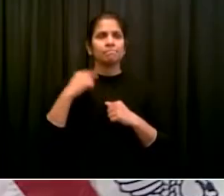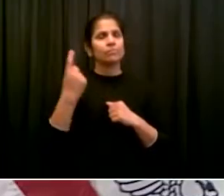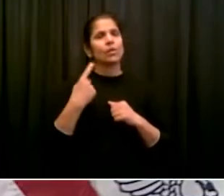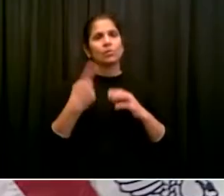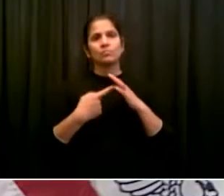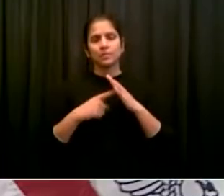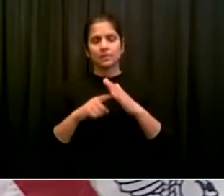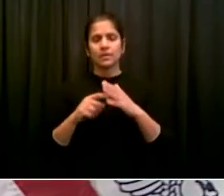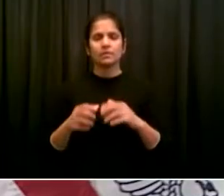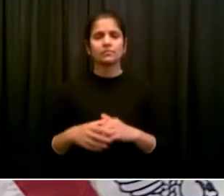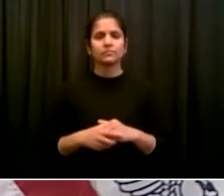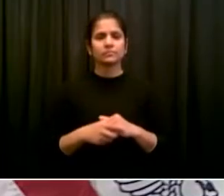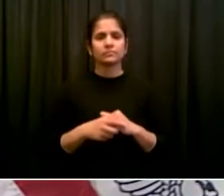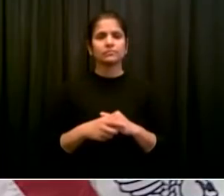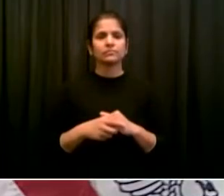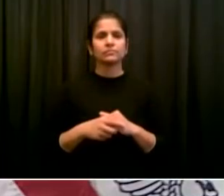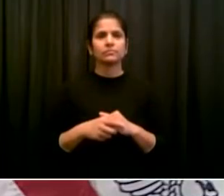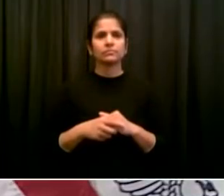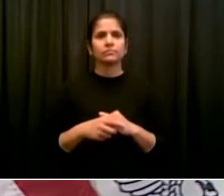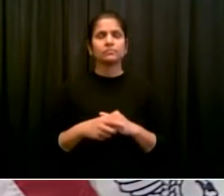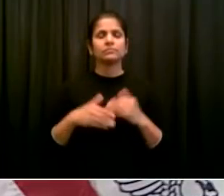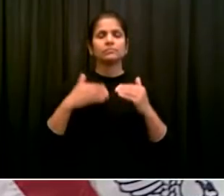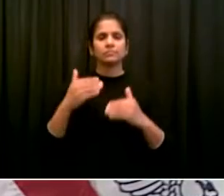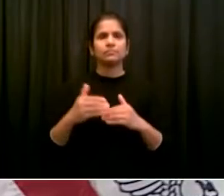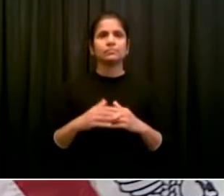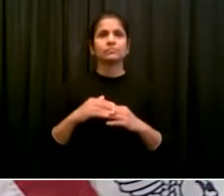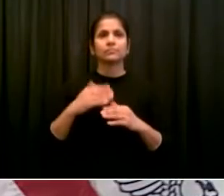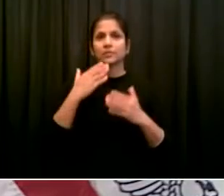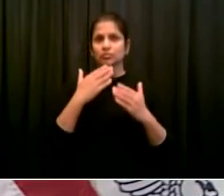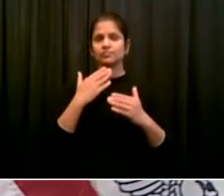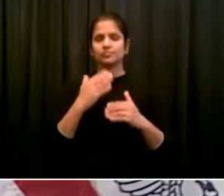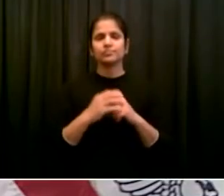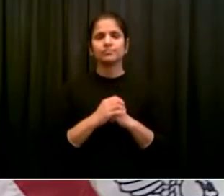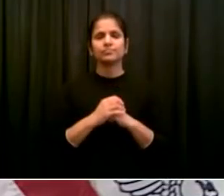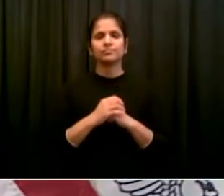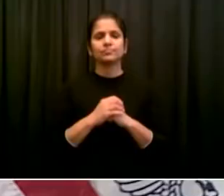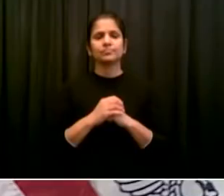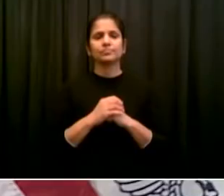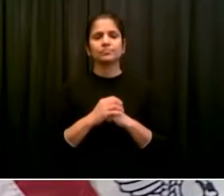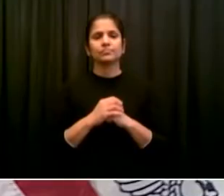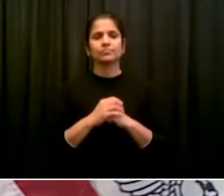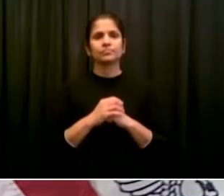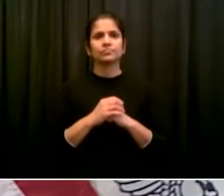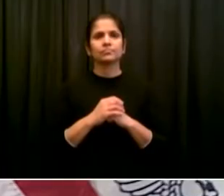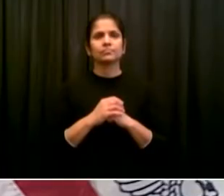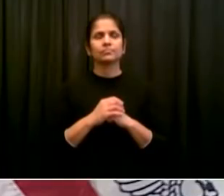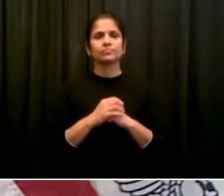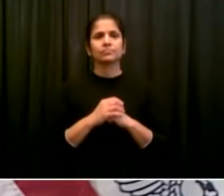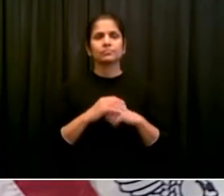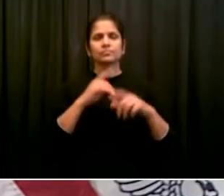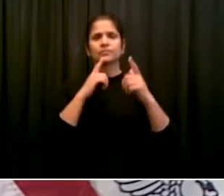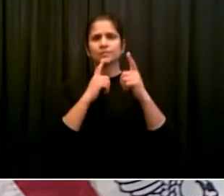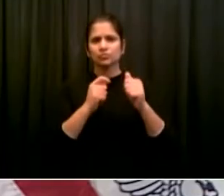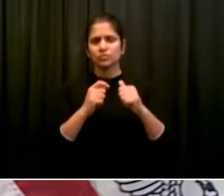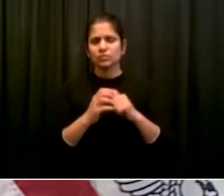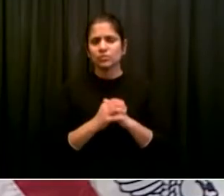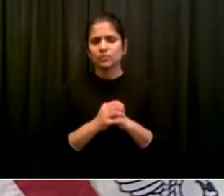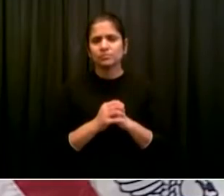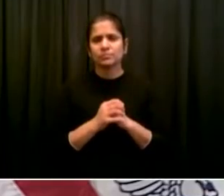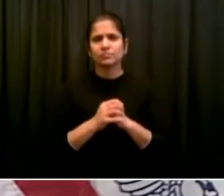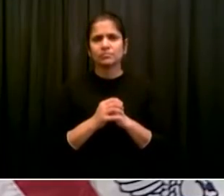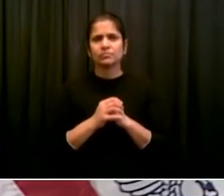Go ahead. Thank you. I also was interested in the fact that, talking about